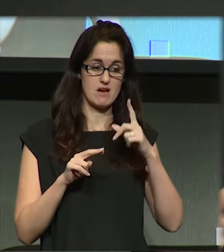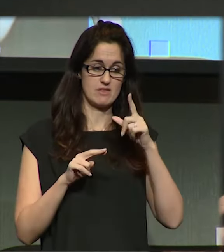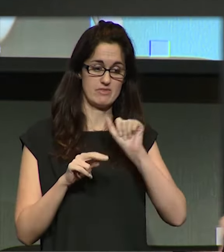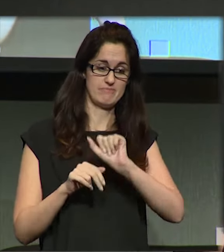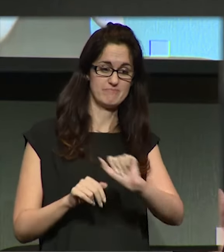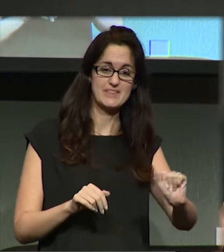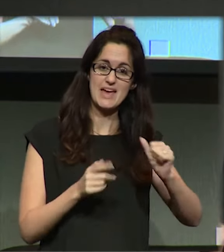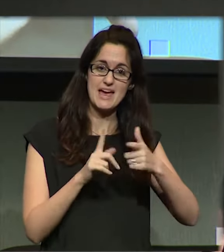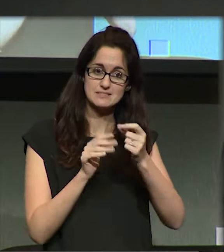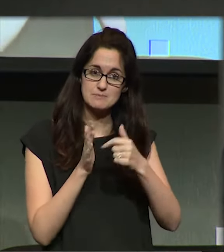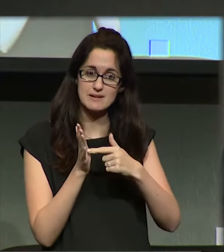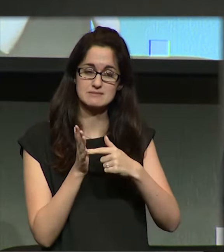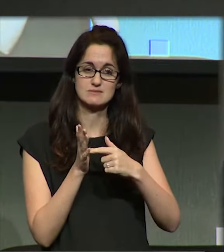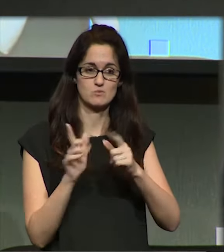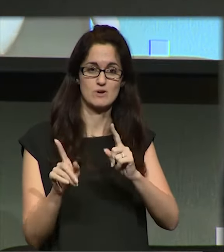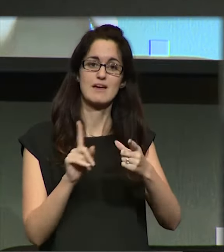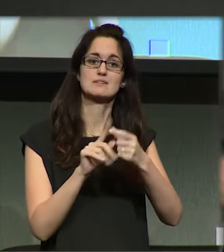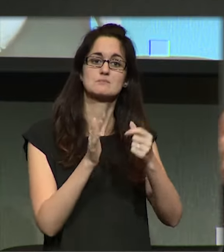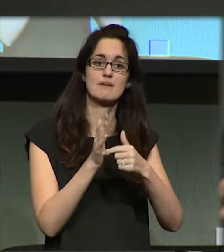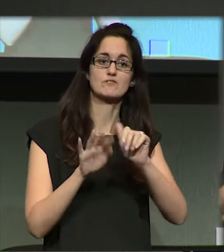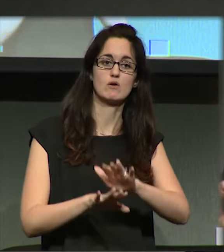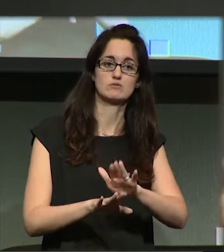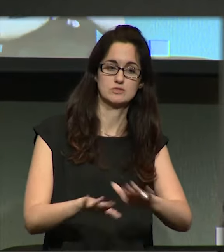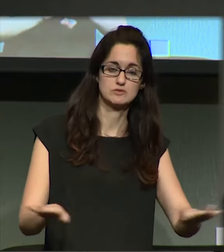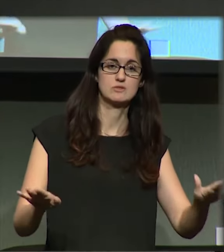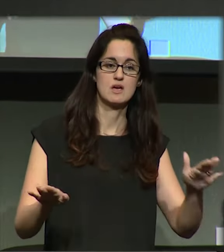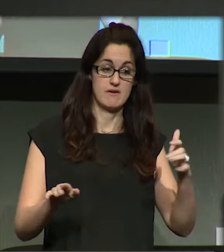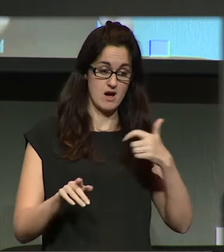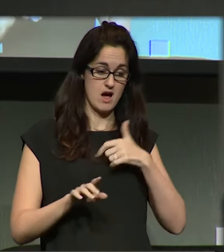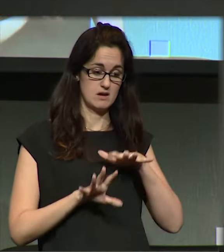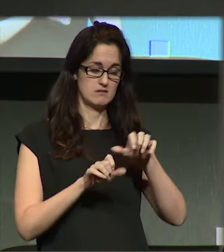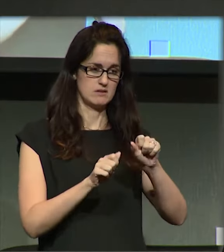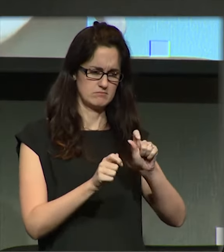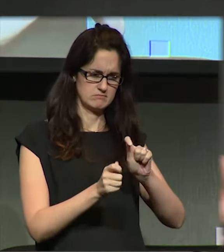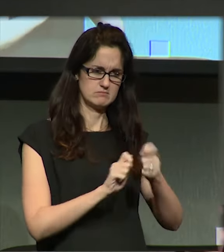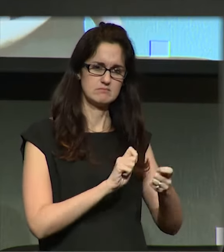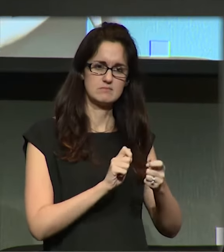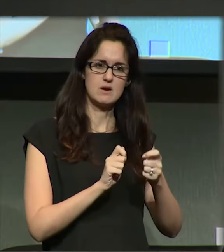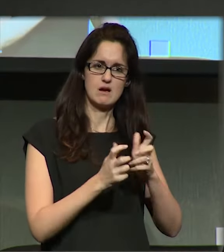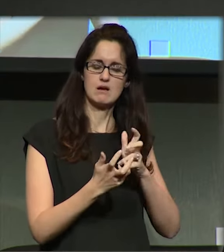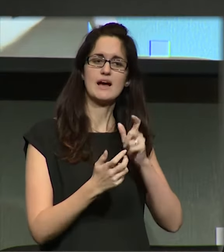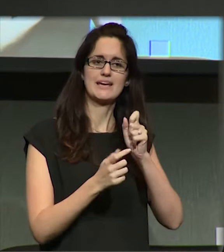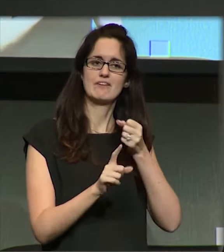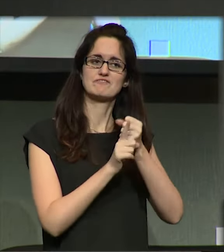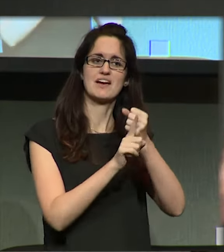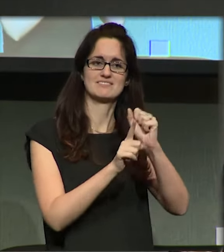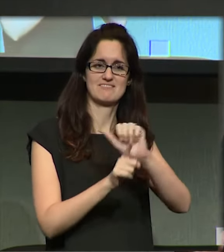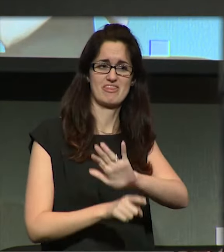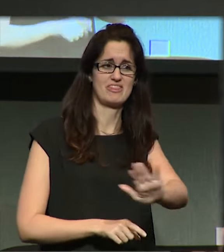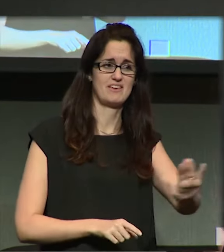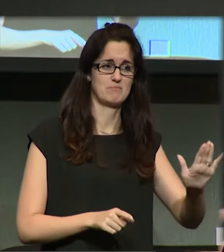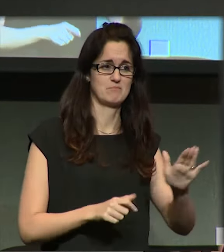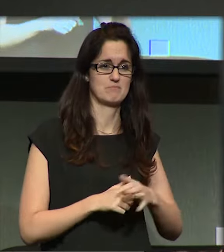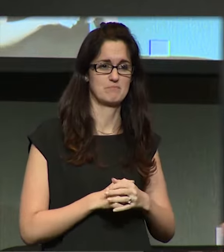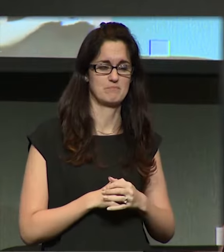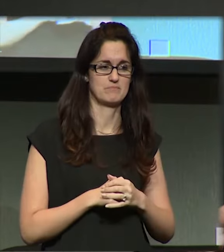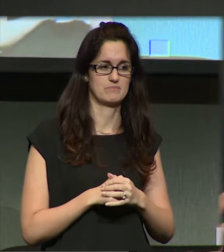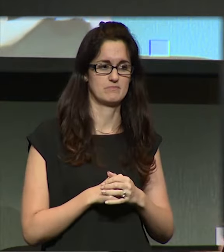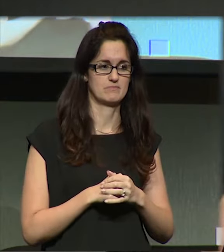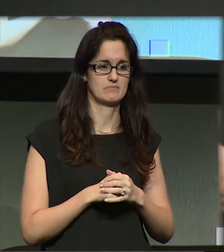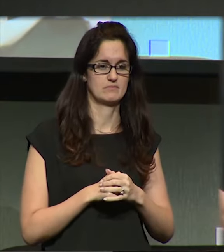those expectations, then I could transcend those as an individual. And if I knew I was leading a school and I could get expectations to change